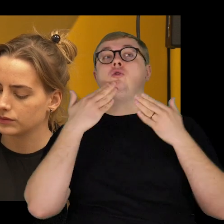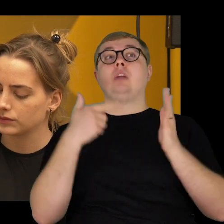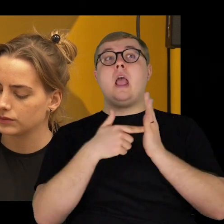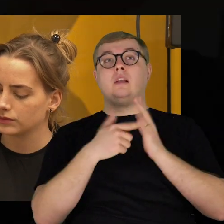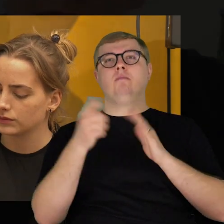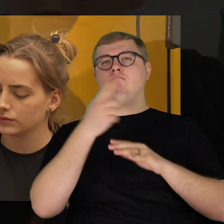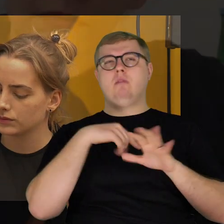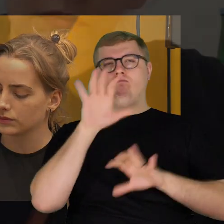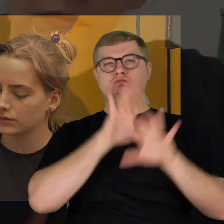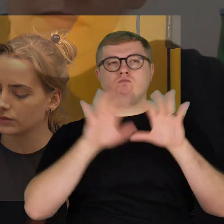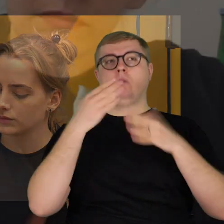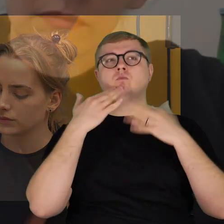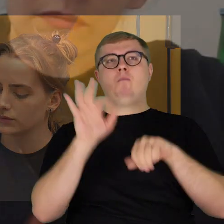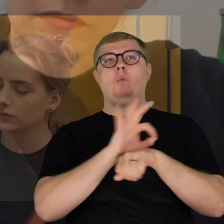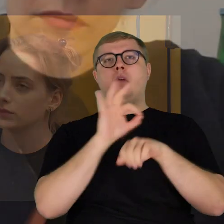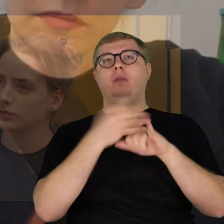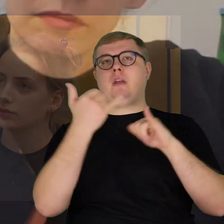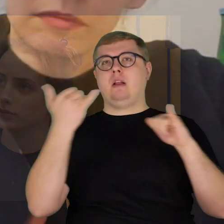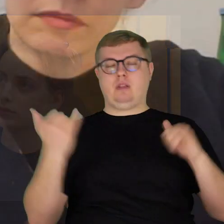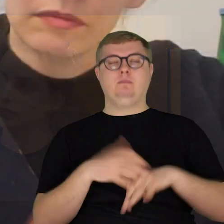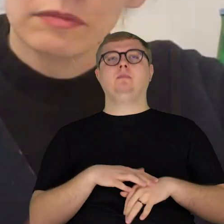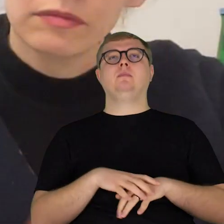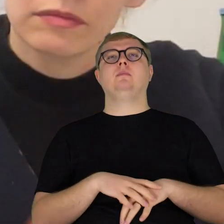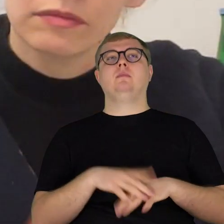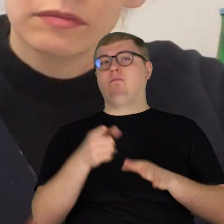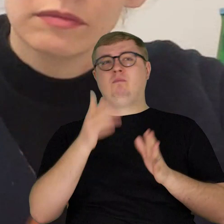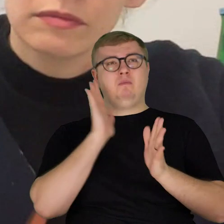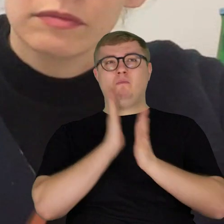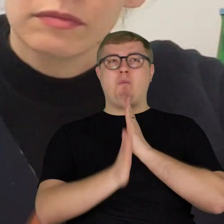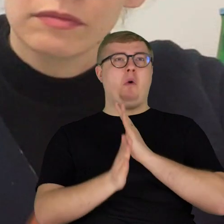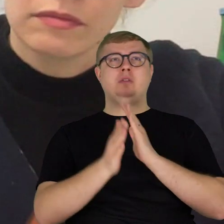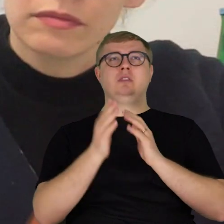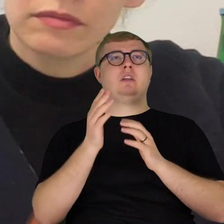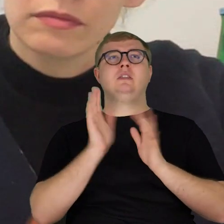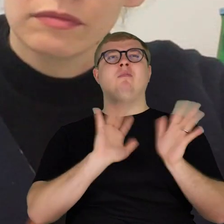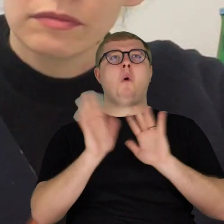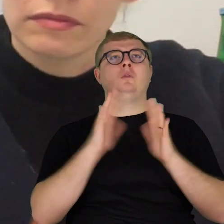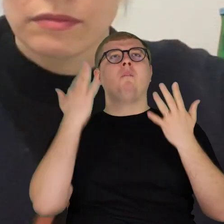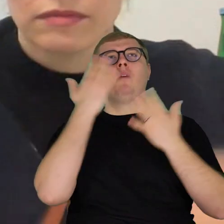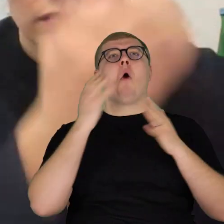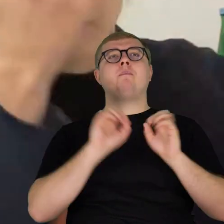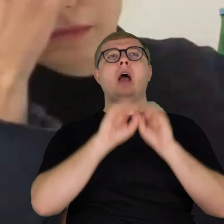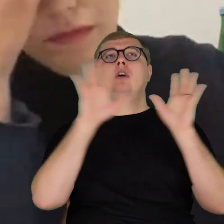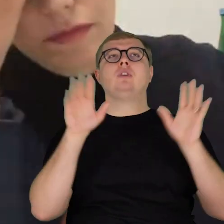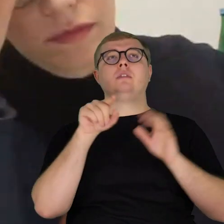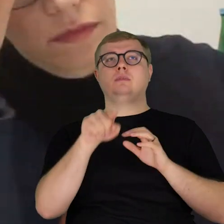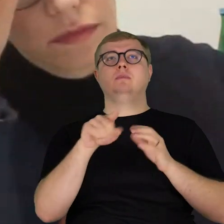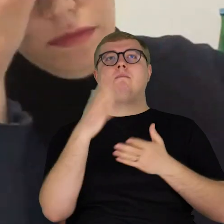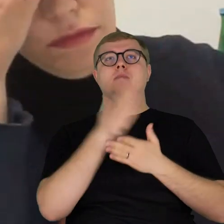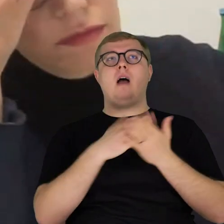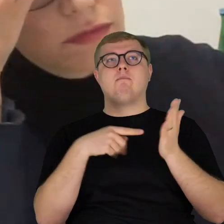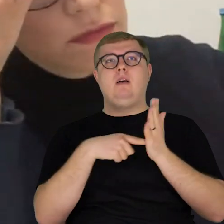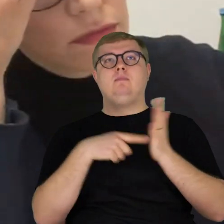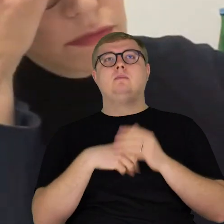So yeah, this would just be a very simple kind of, I think, way of imagining how a map or mapping could be used